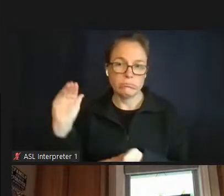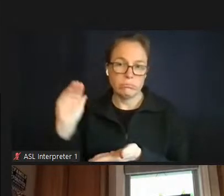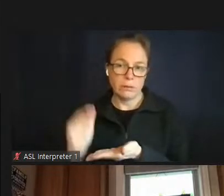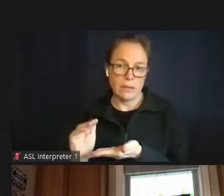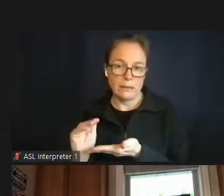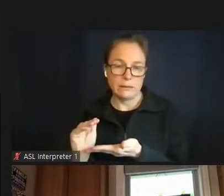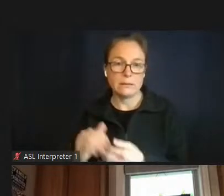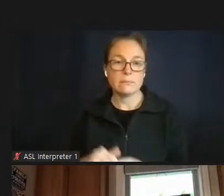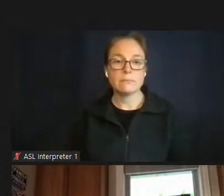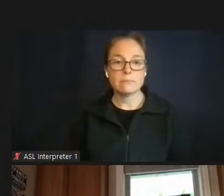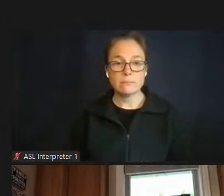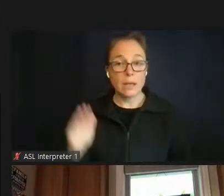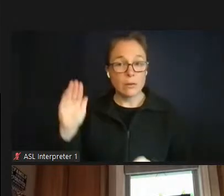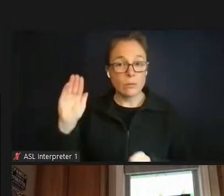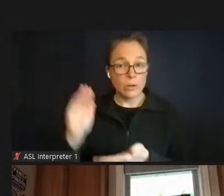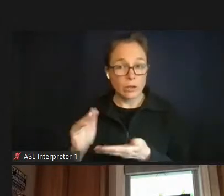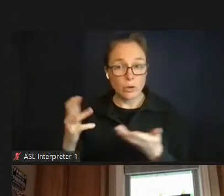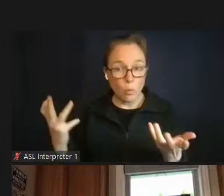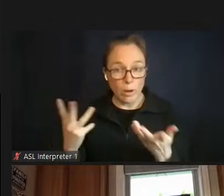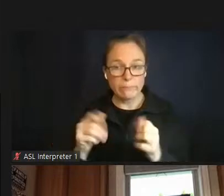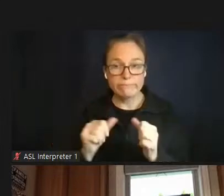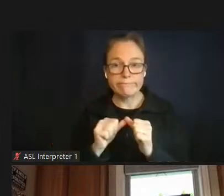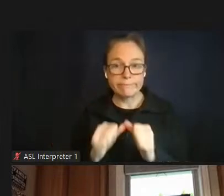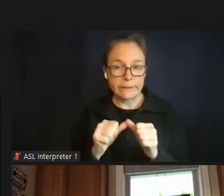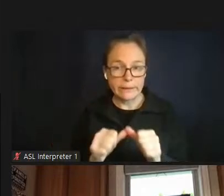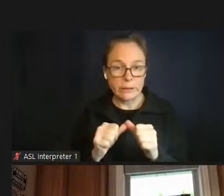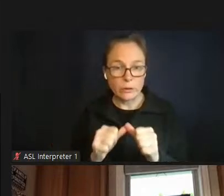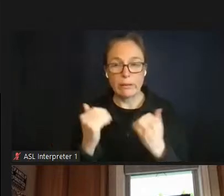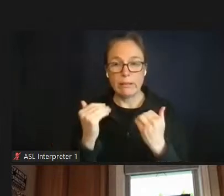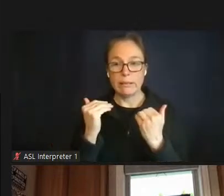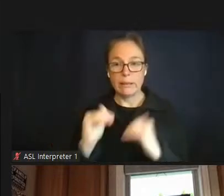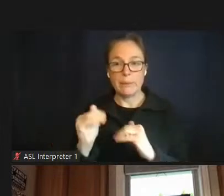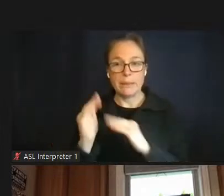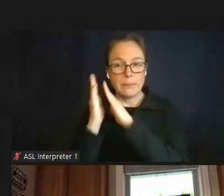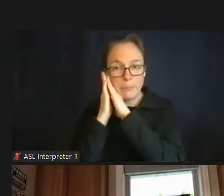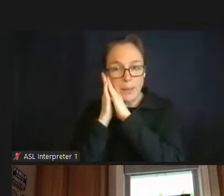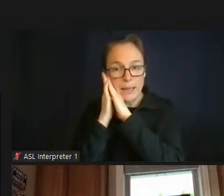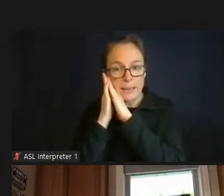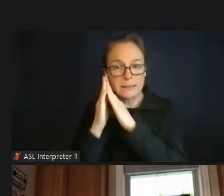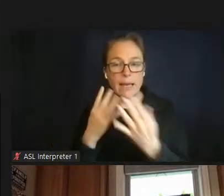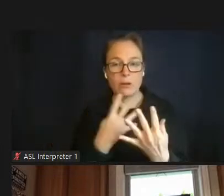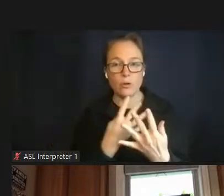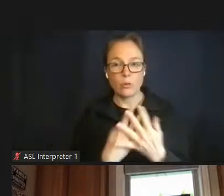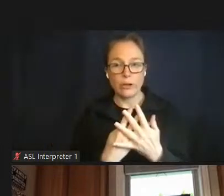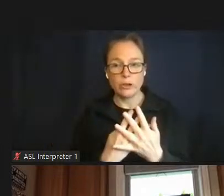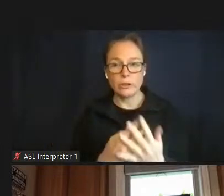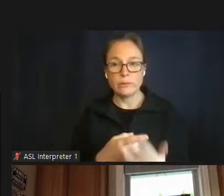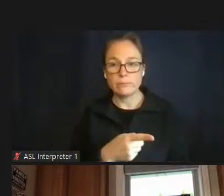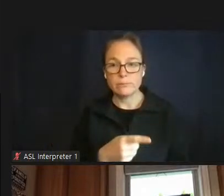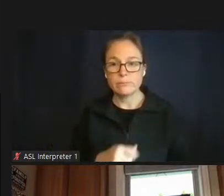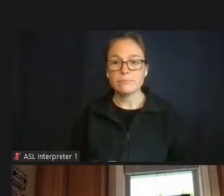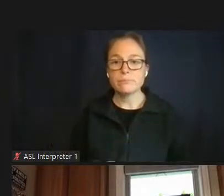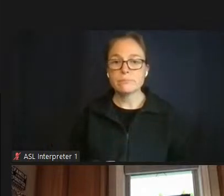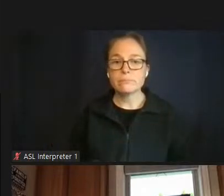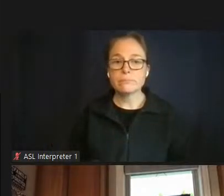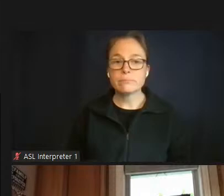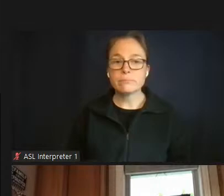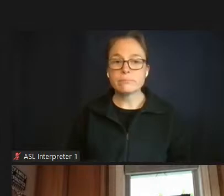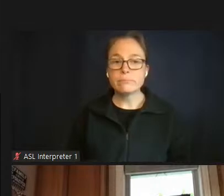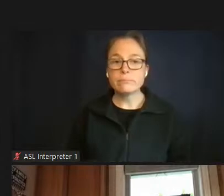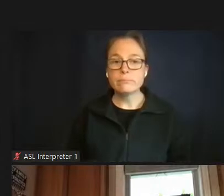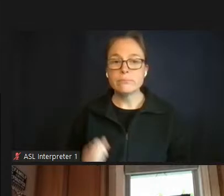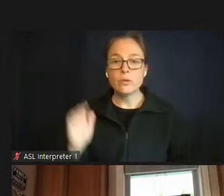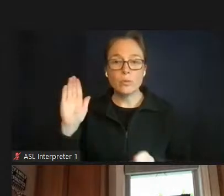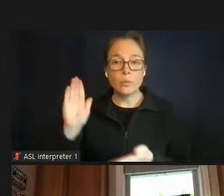Included in these reductions are the continuation of limited beds at the Community Corrections Center. Originally reduced due to